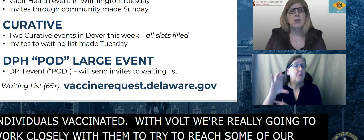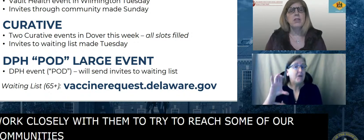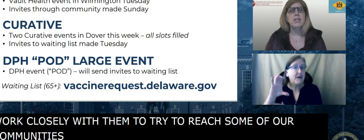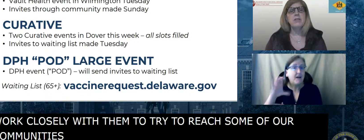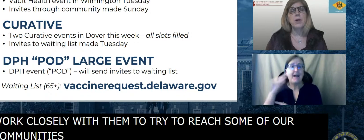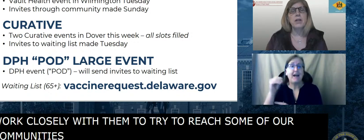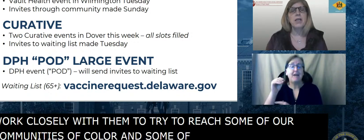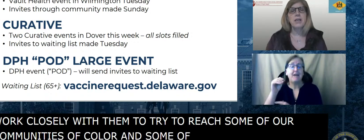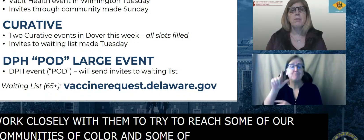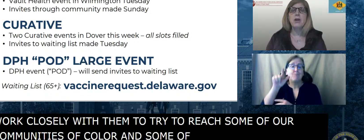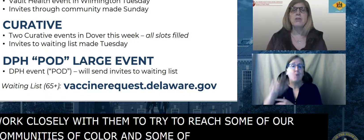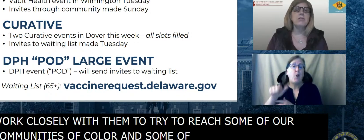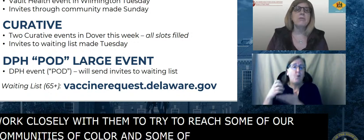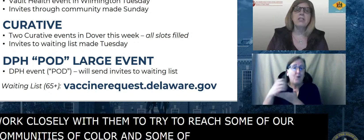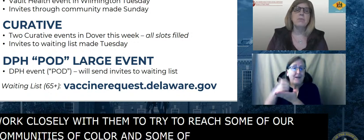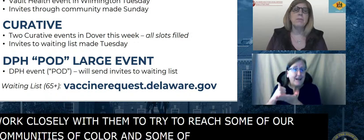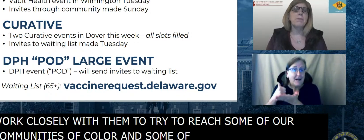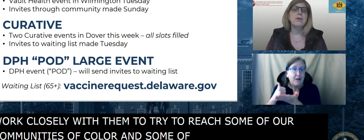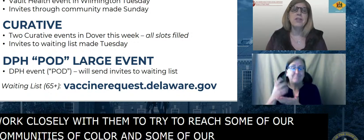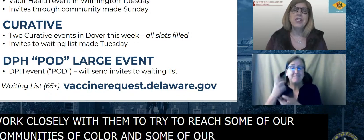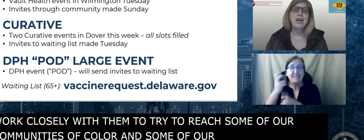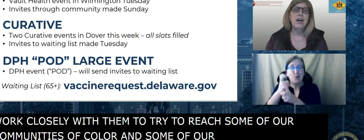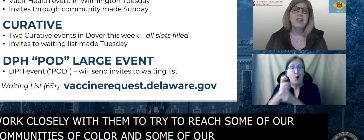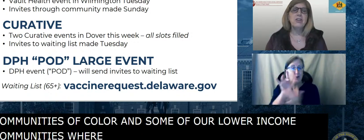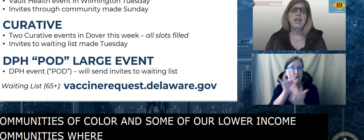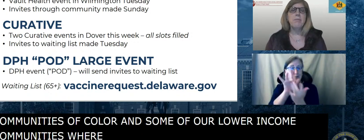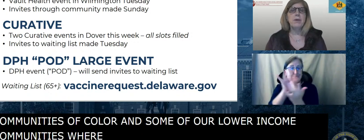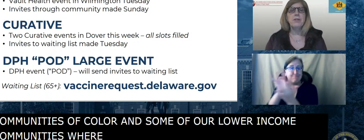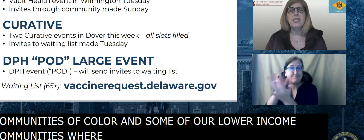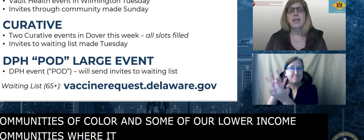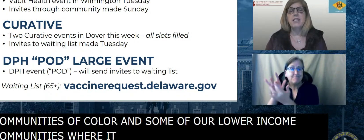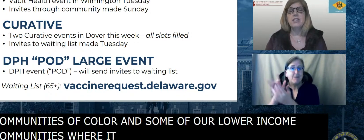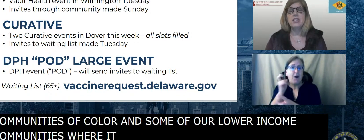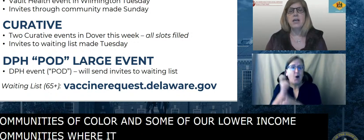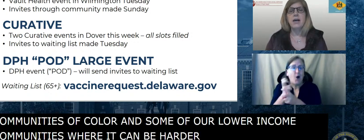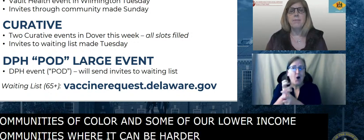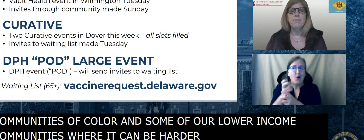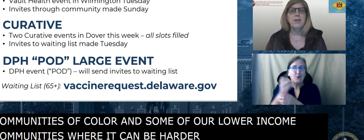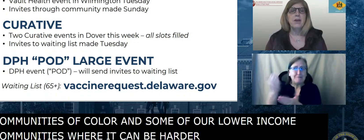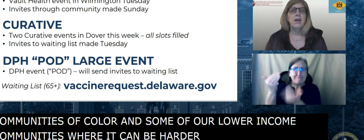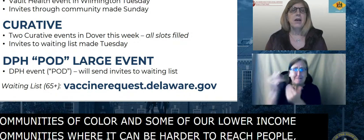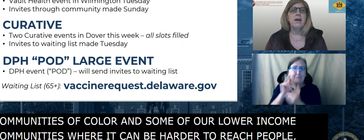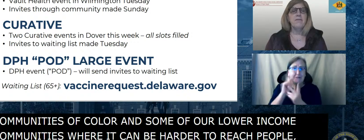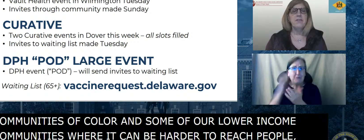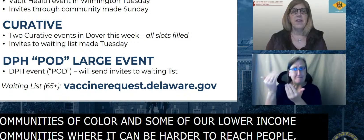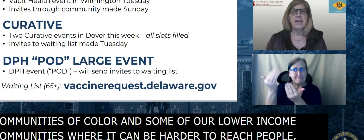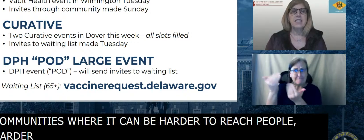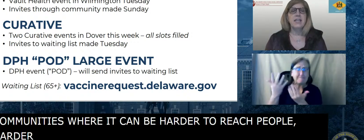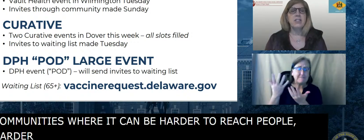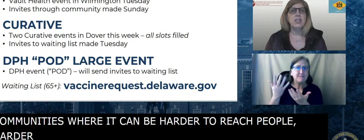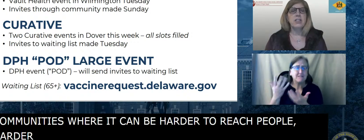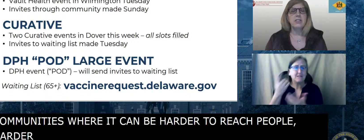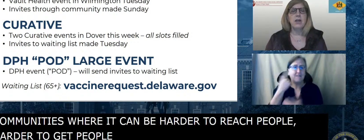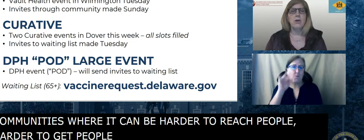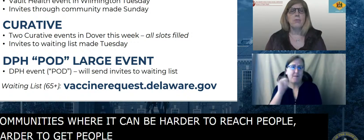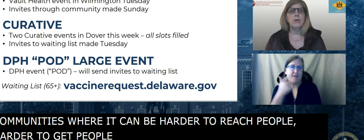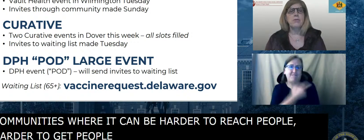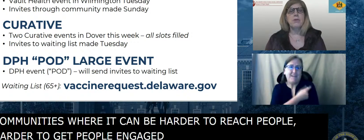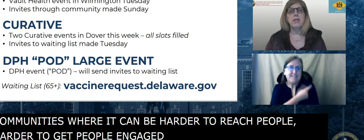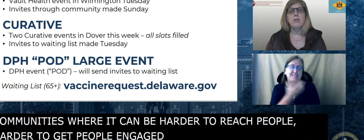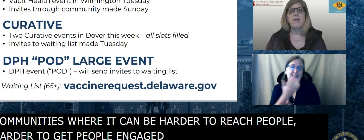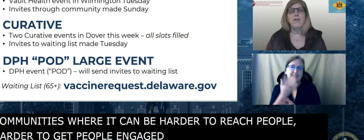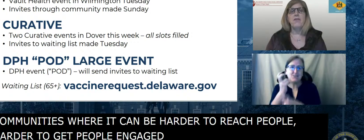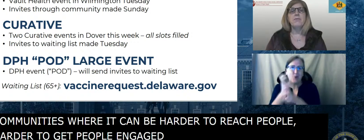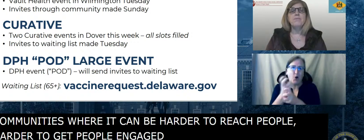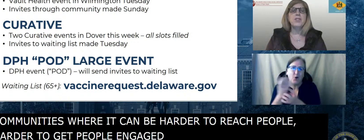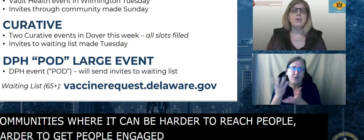income communities where it can be harder to reach people, harder to get people engaged for vaccination. And so we're